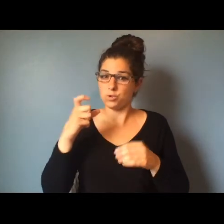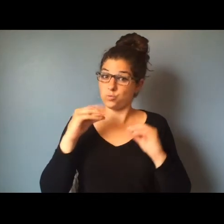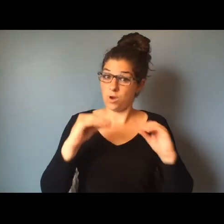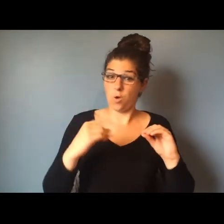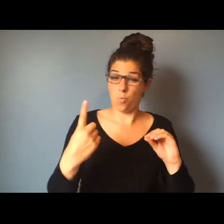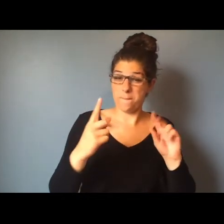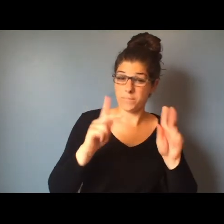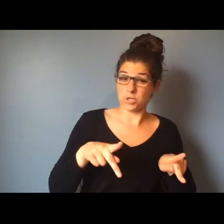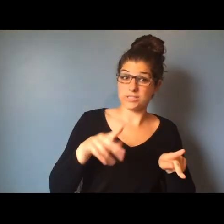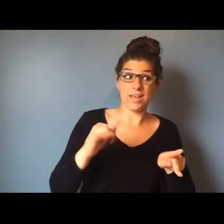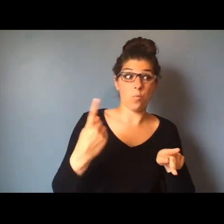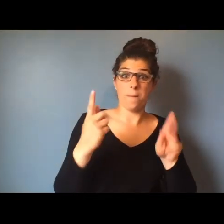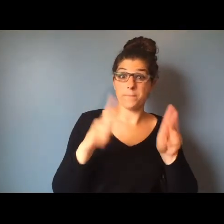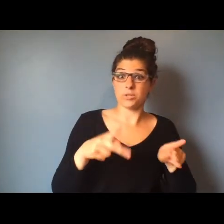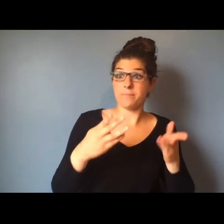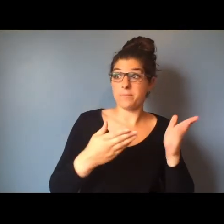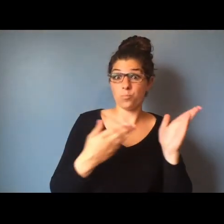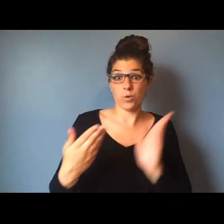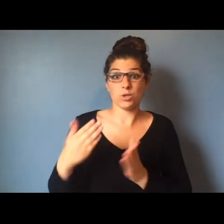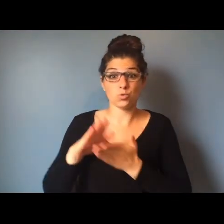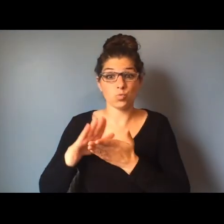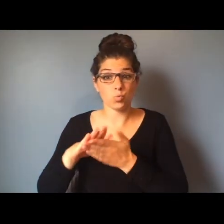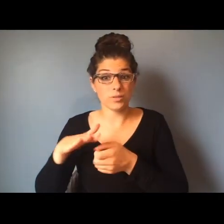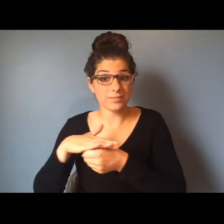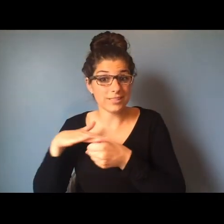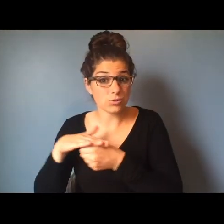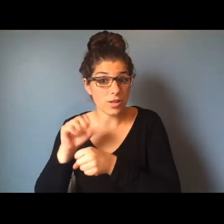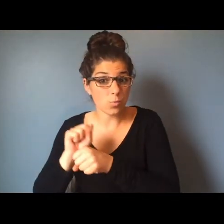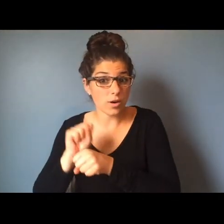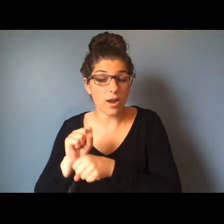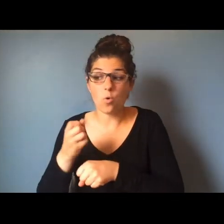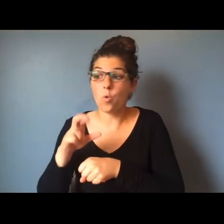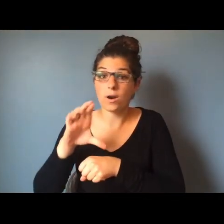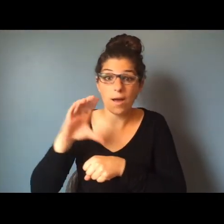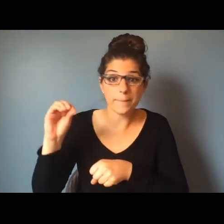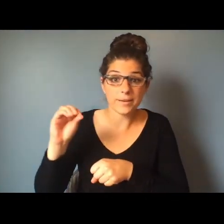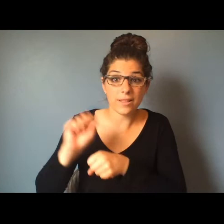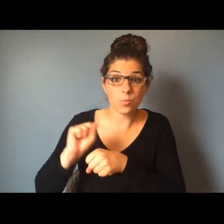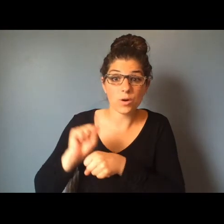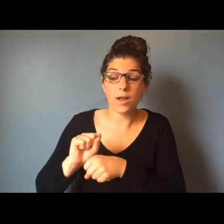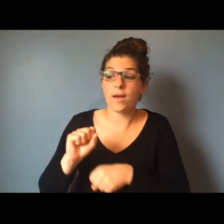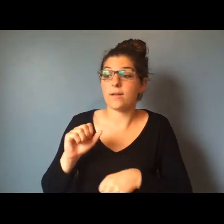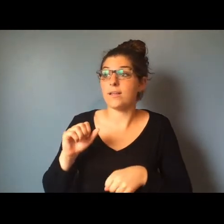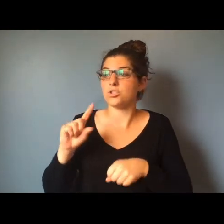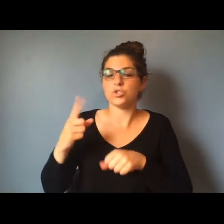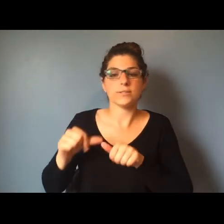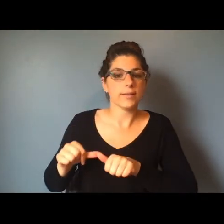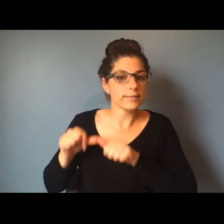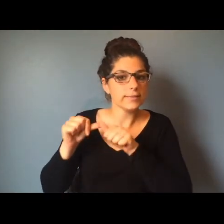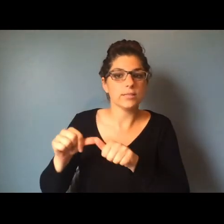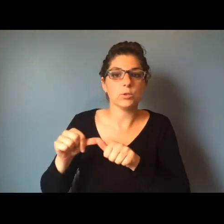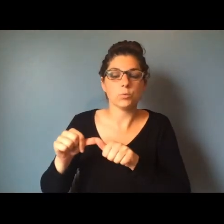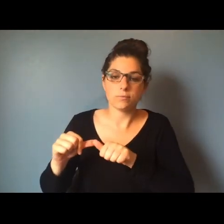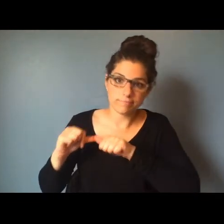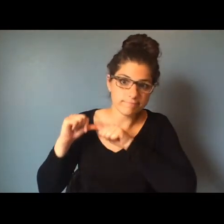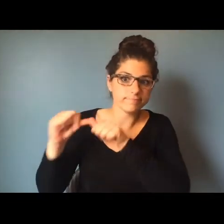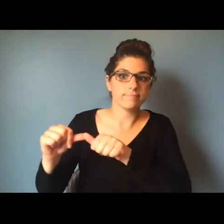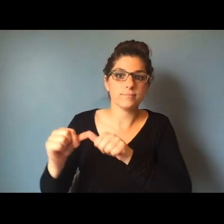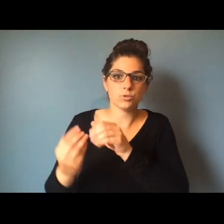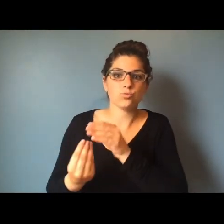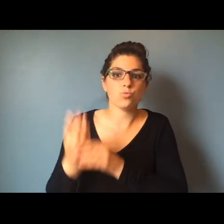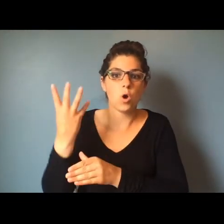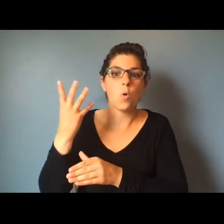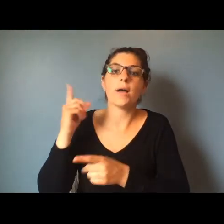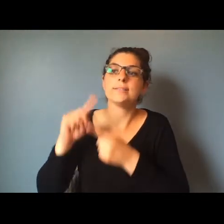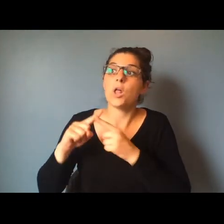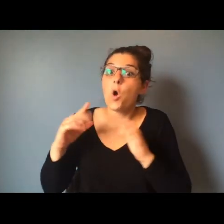person, that one person might be bringing it to a school district that they work at or a company that they work at, and it just continues to grow until